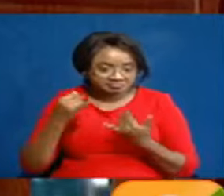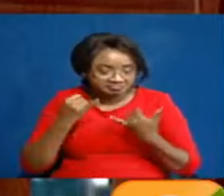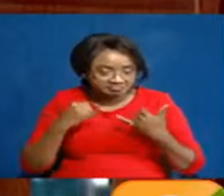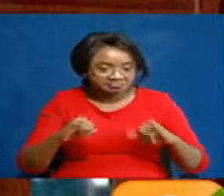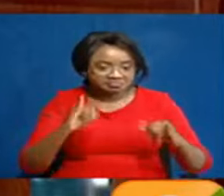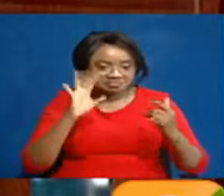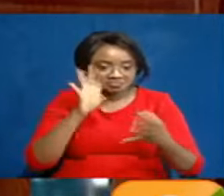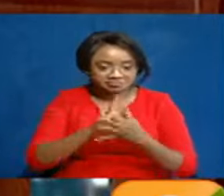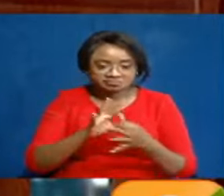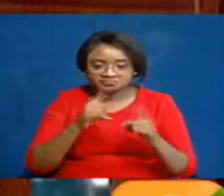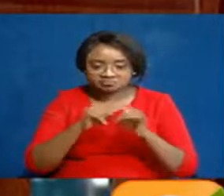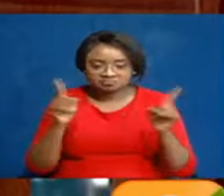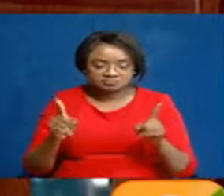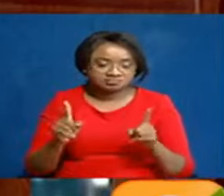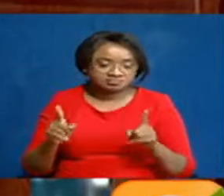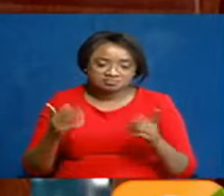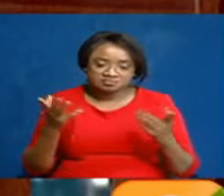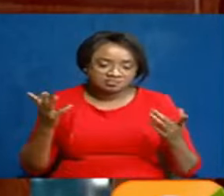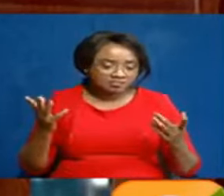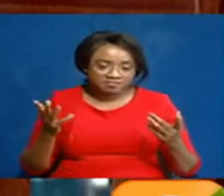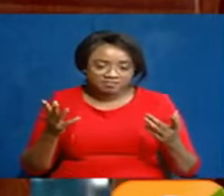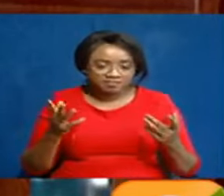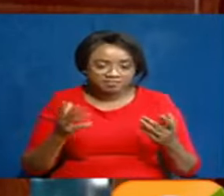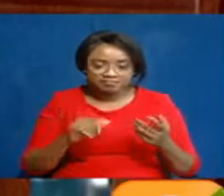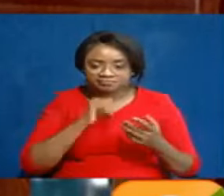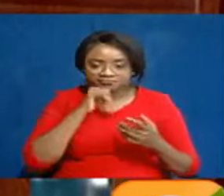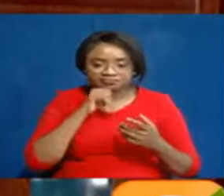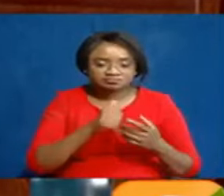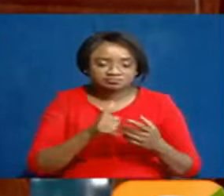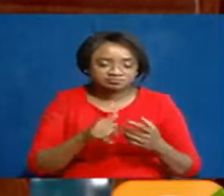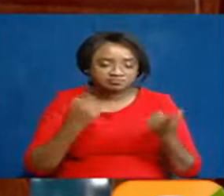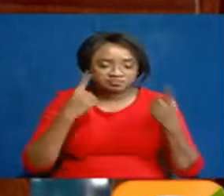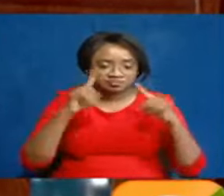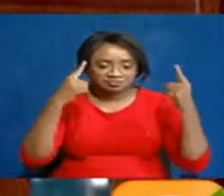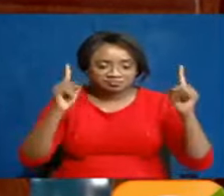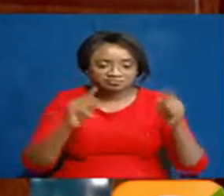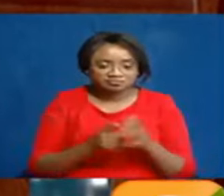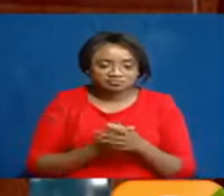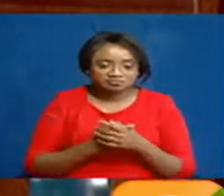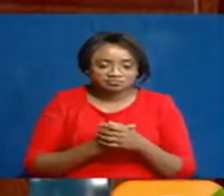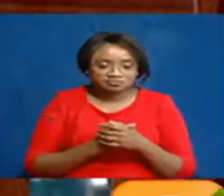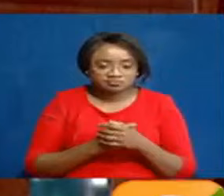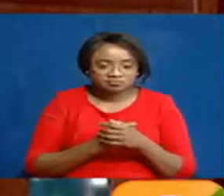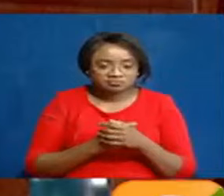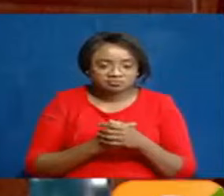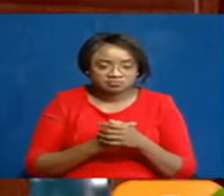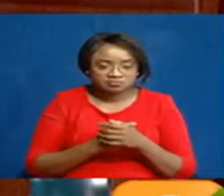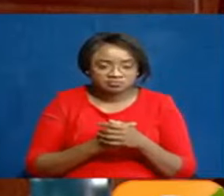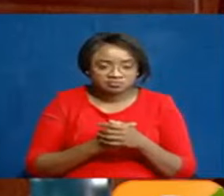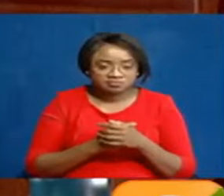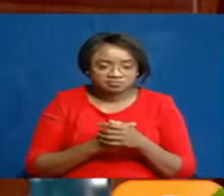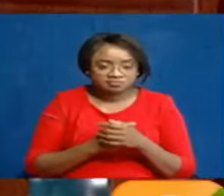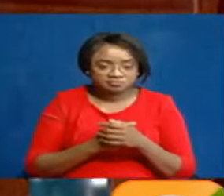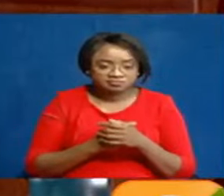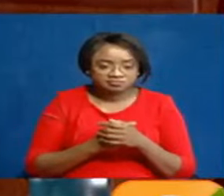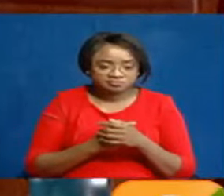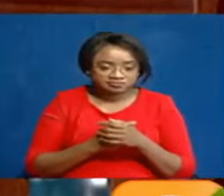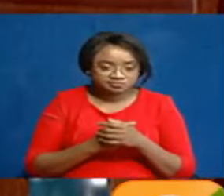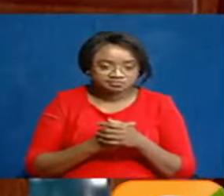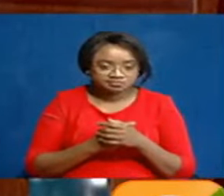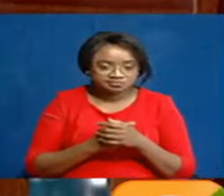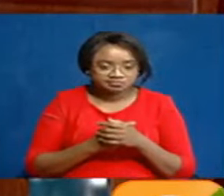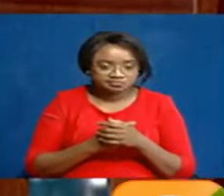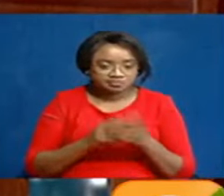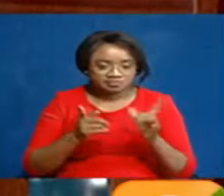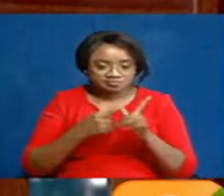and he doesn't manage. You see him before he breaks through the window. He